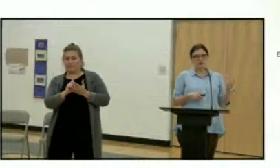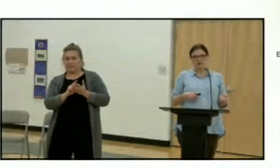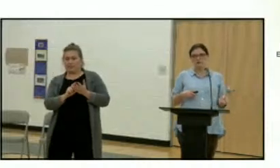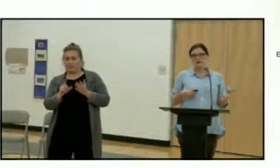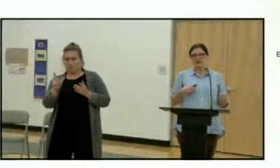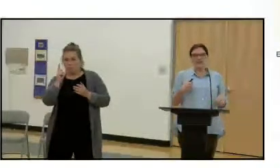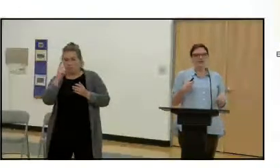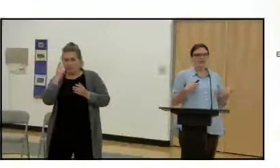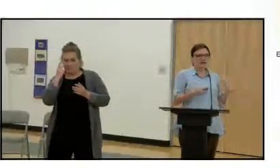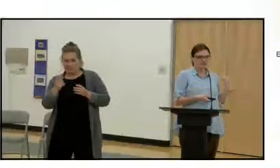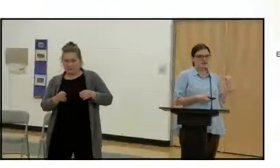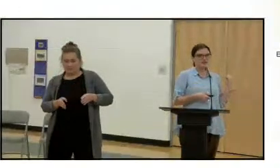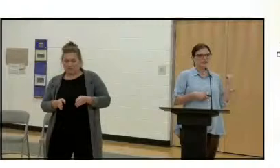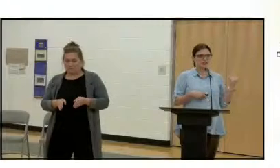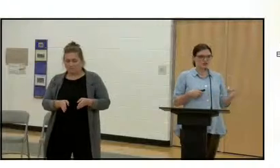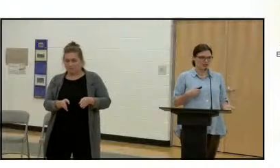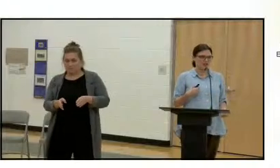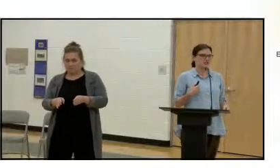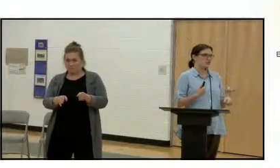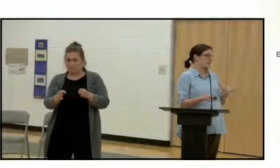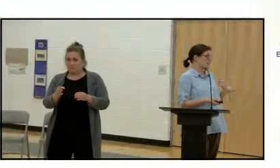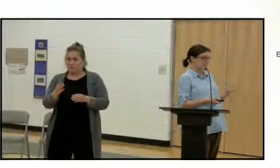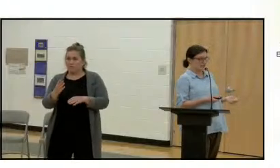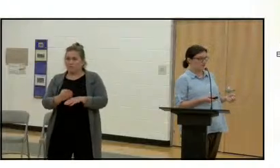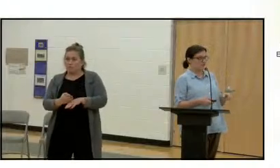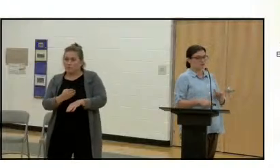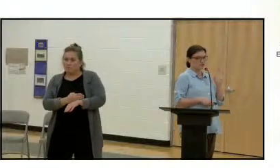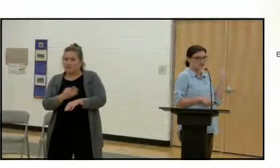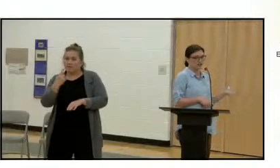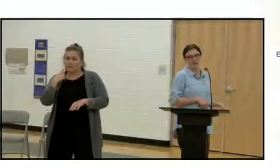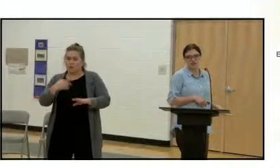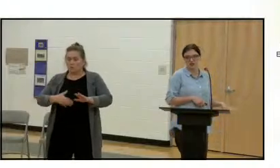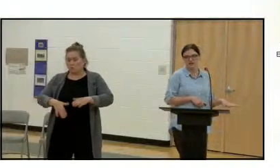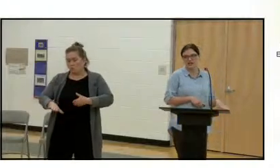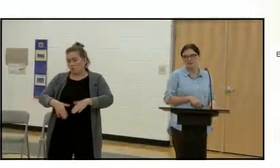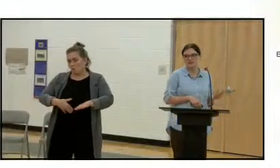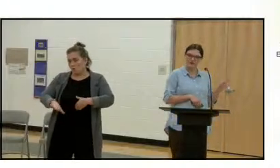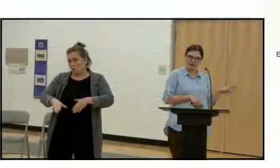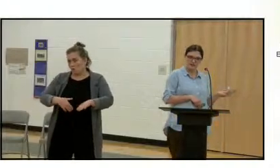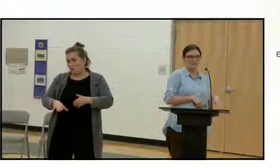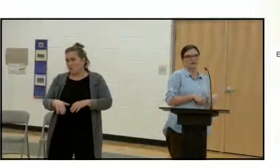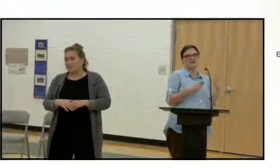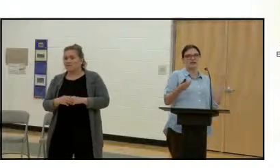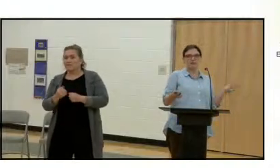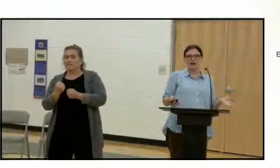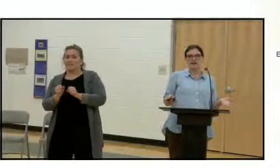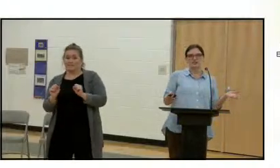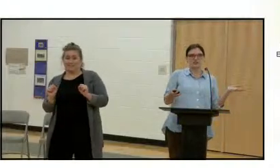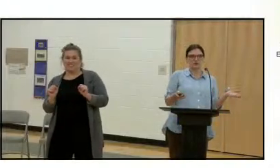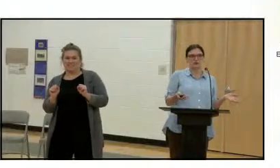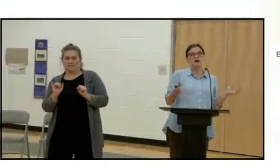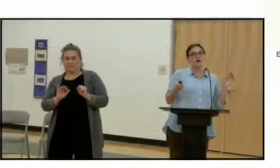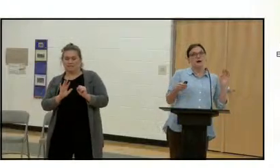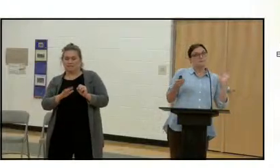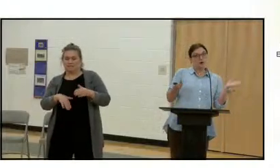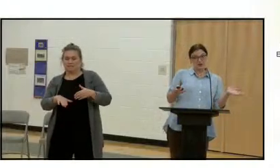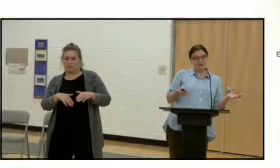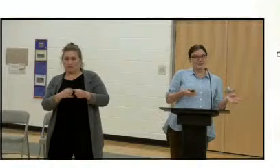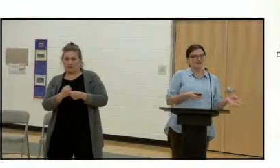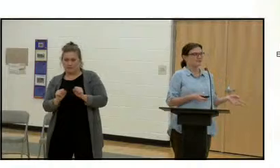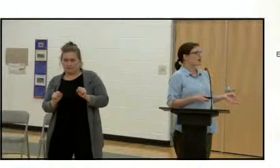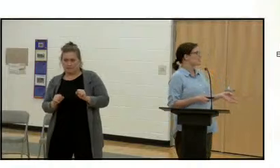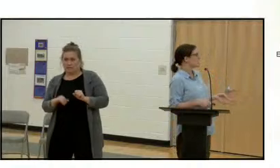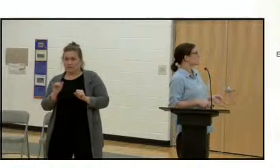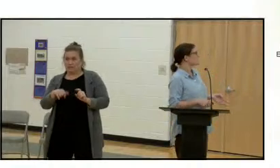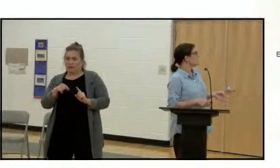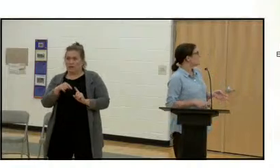is an improvement in pedestrian circulation and safety. So I'm just going to kind of touch on those elements first because they apply to most